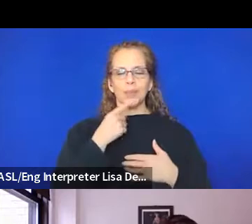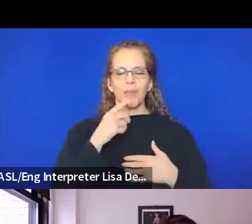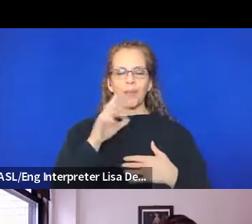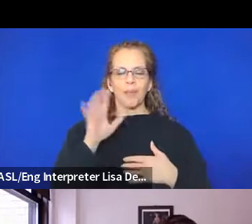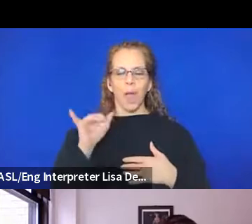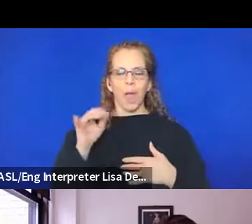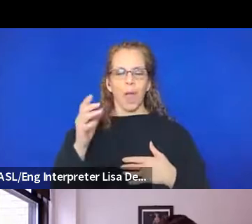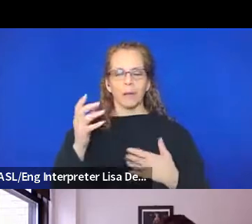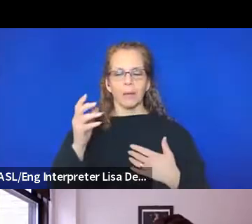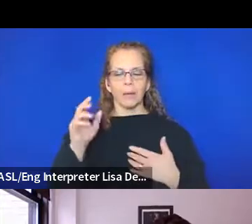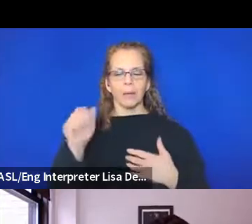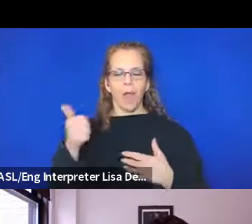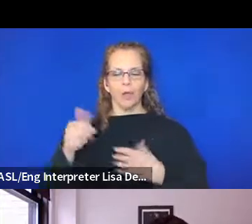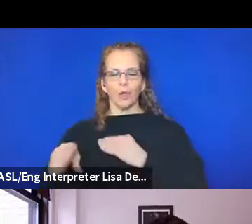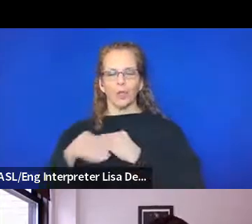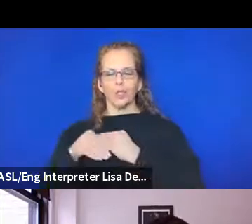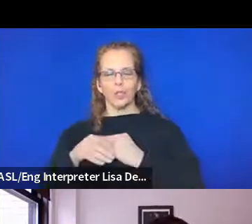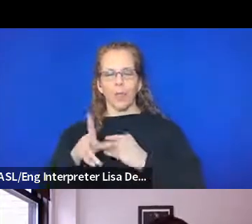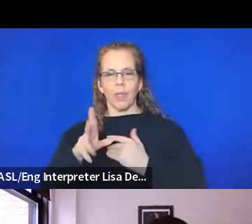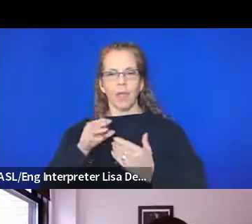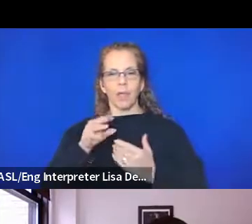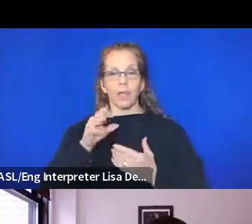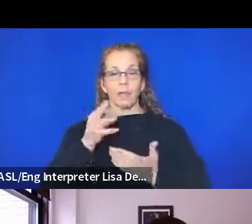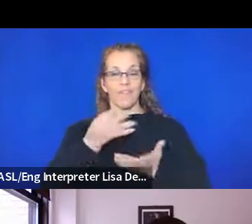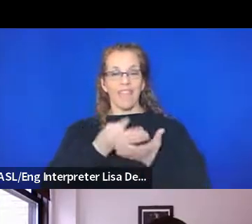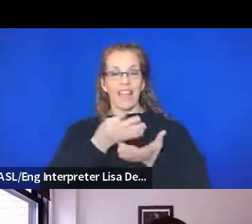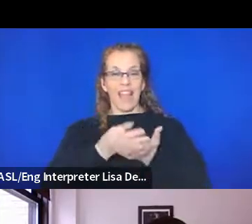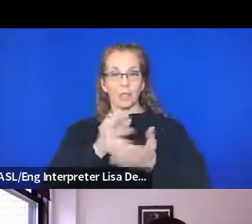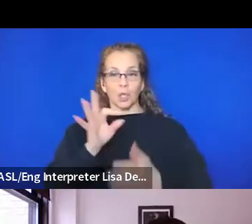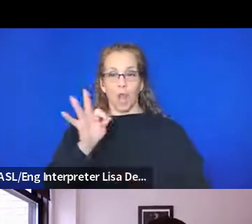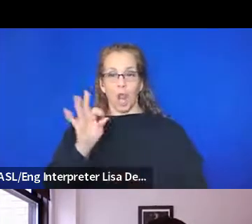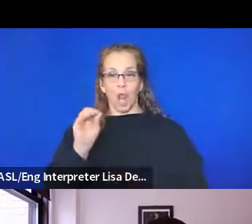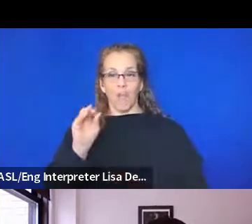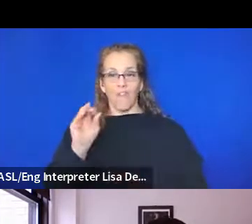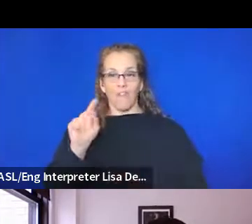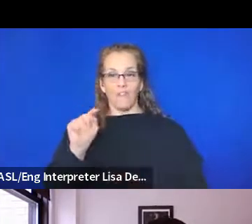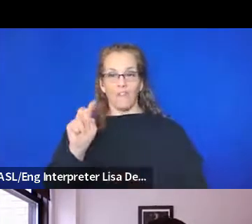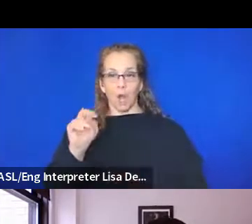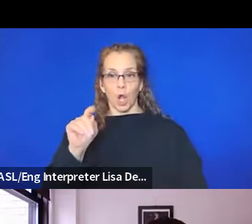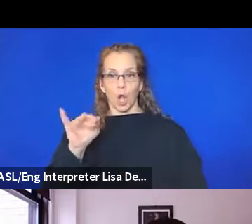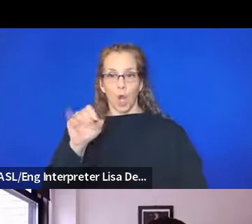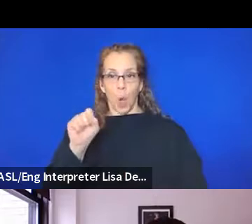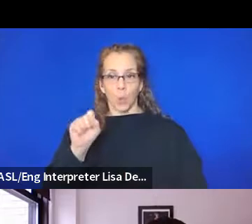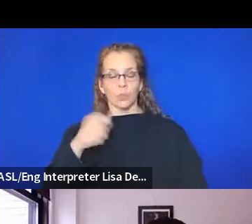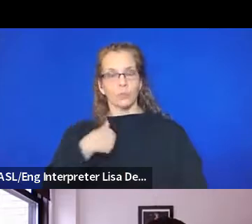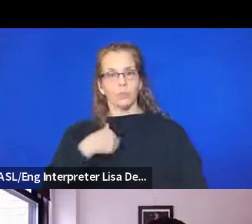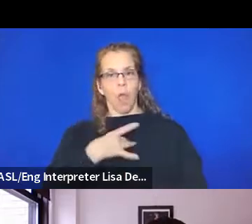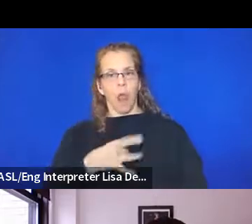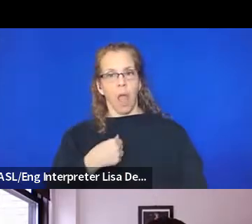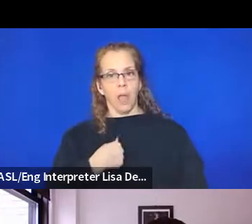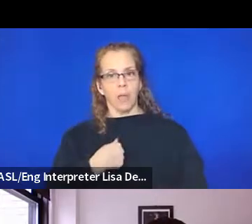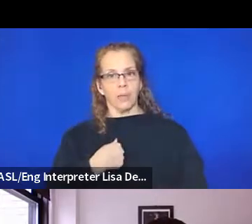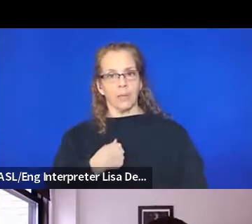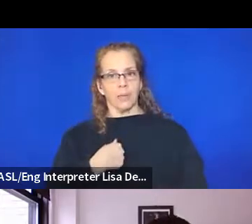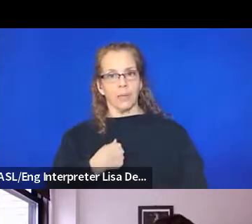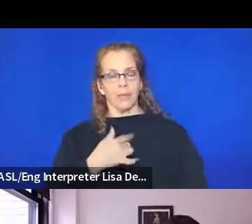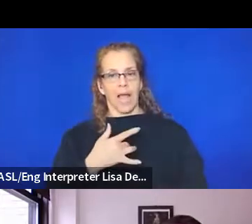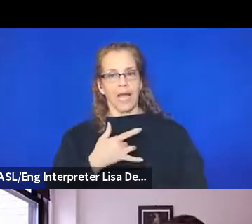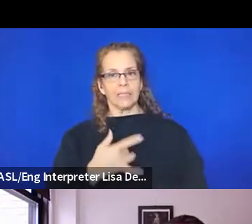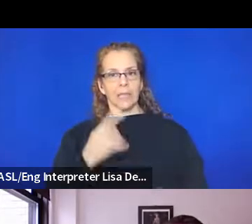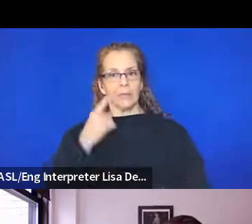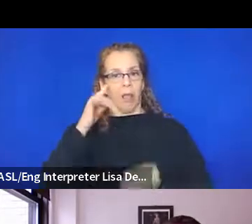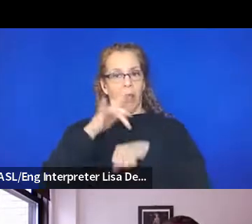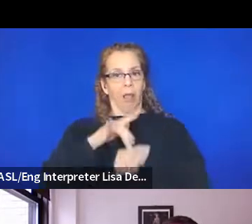writing footnotes, financial footnotes. I really like, I'm sort of obsessed with writing